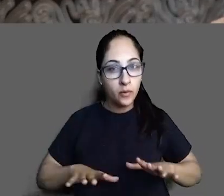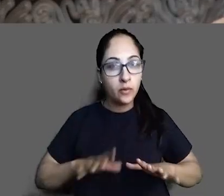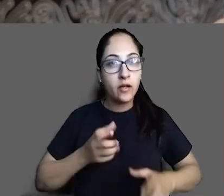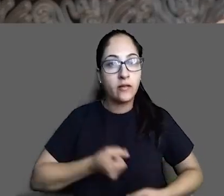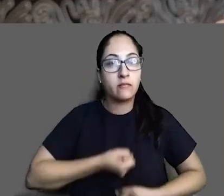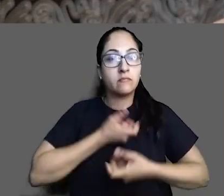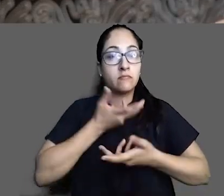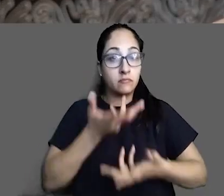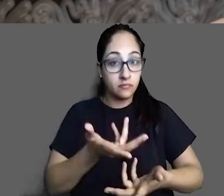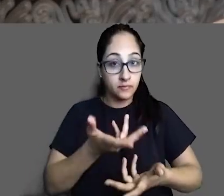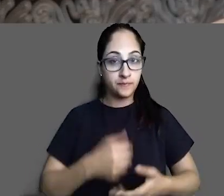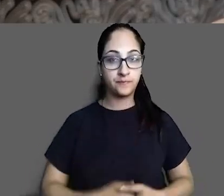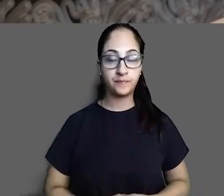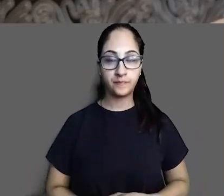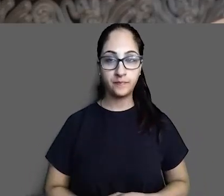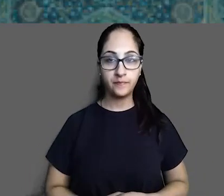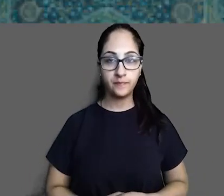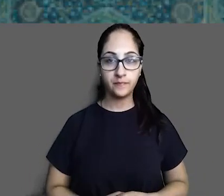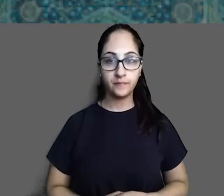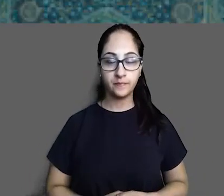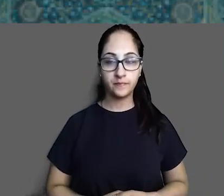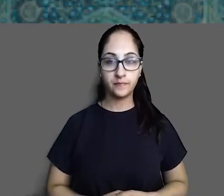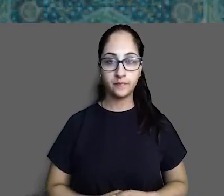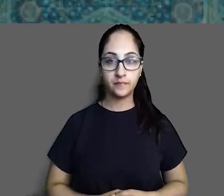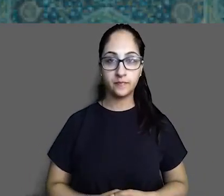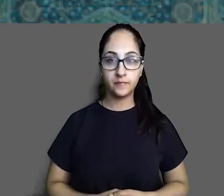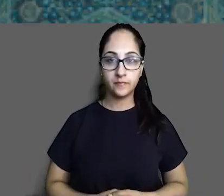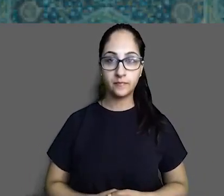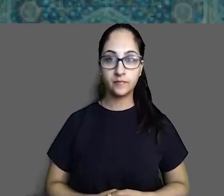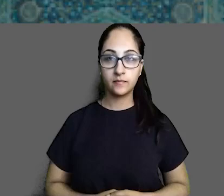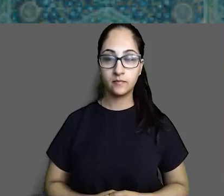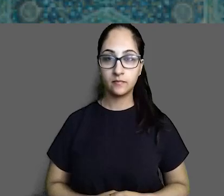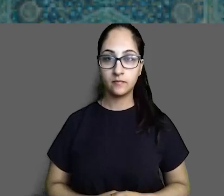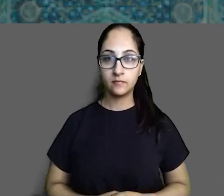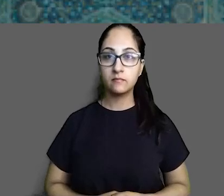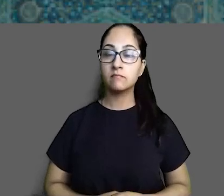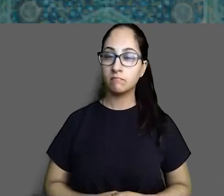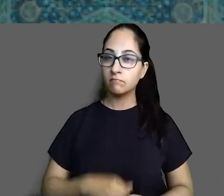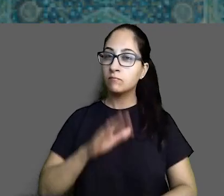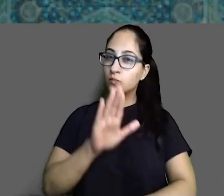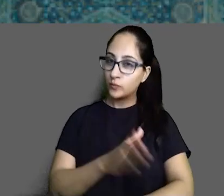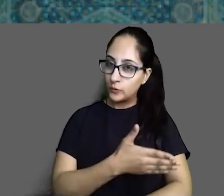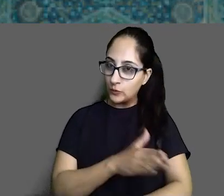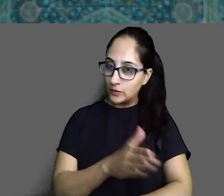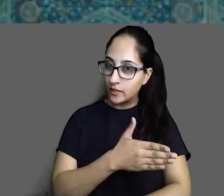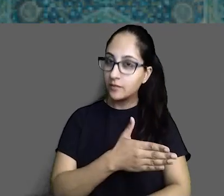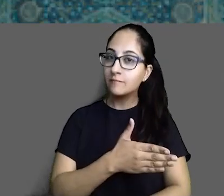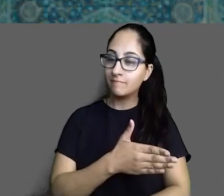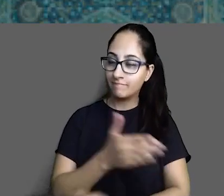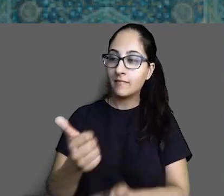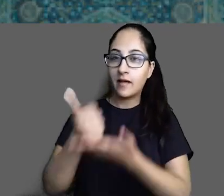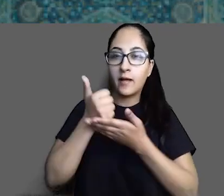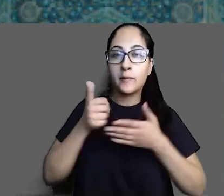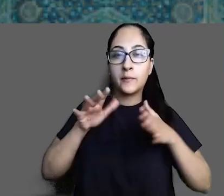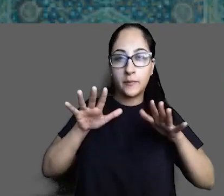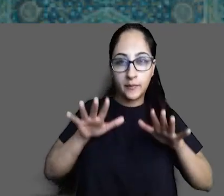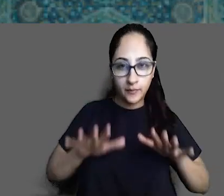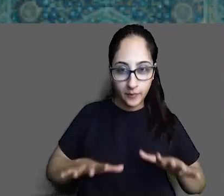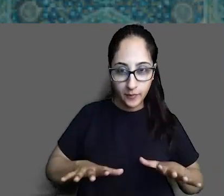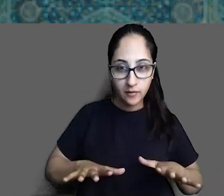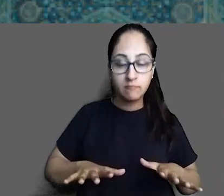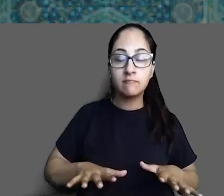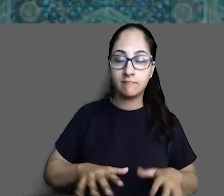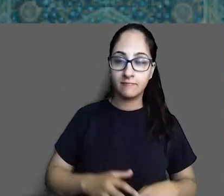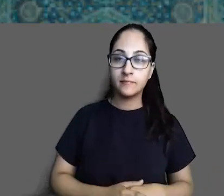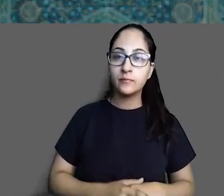so familiar with in the last few months. It seems like music can be such a source of comfort. So maybe walk us through